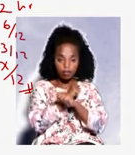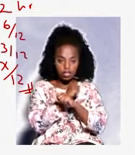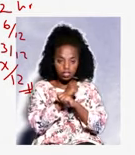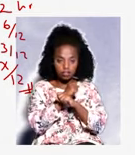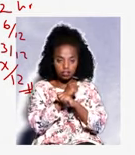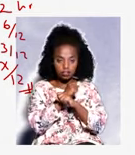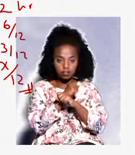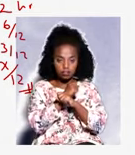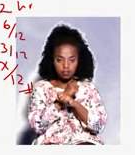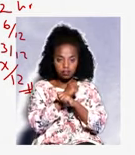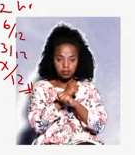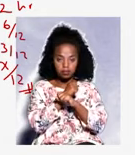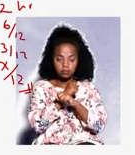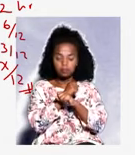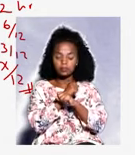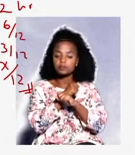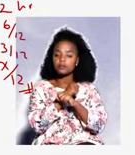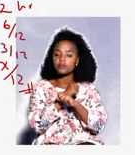completes